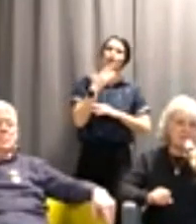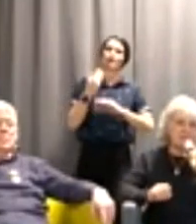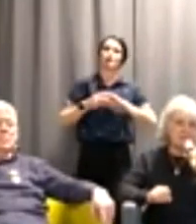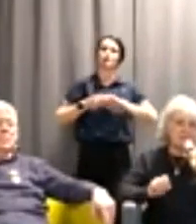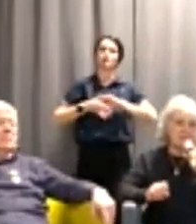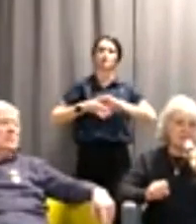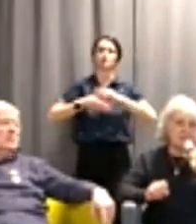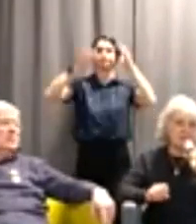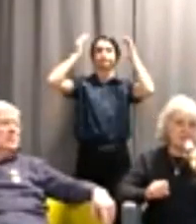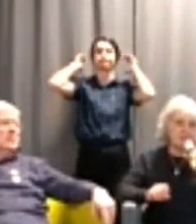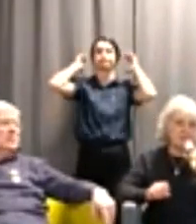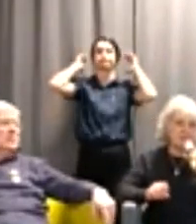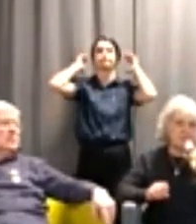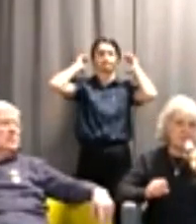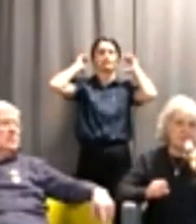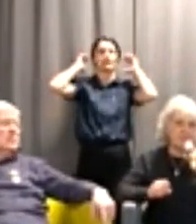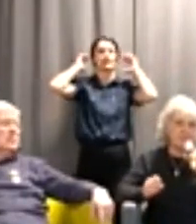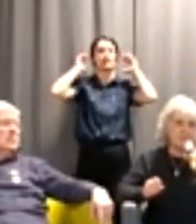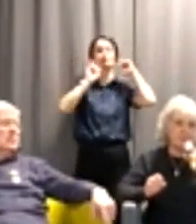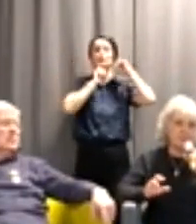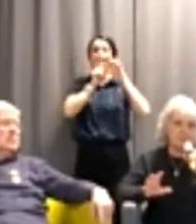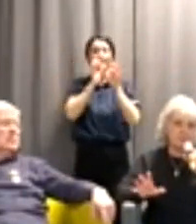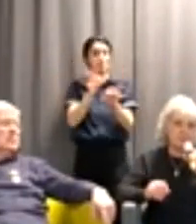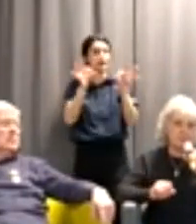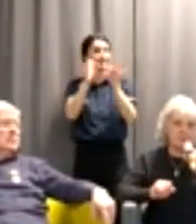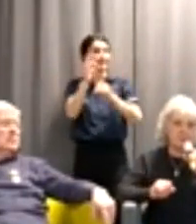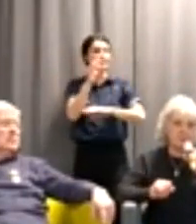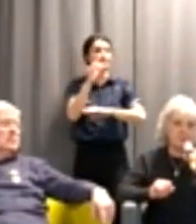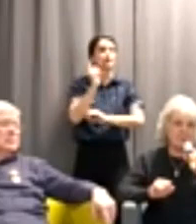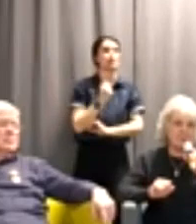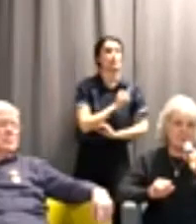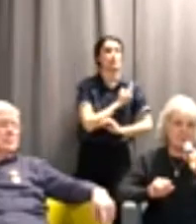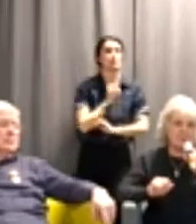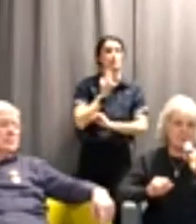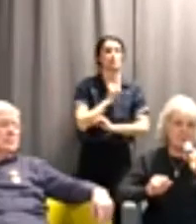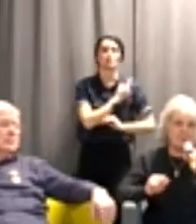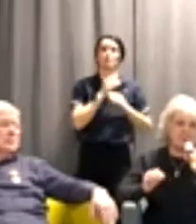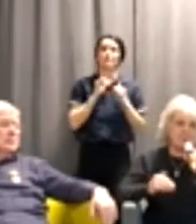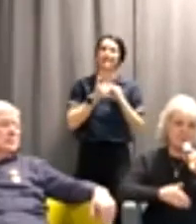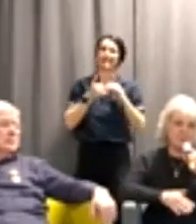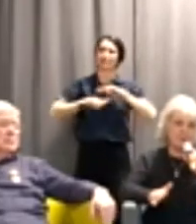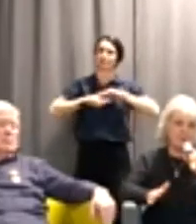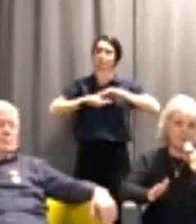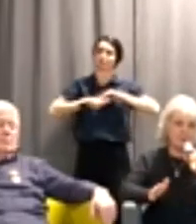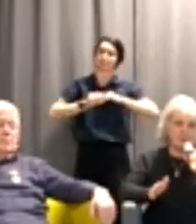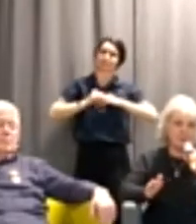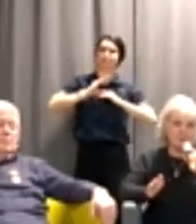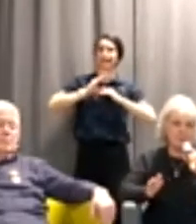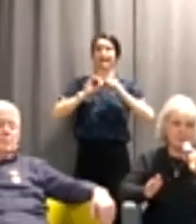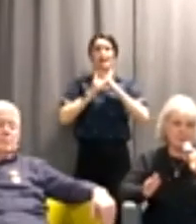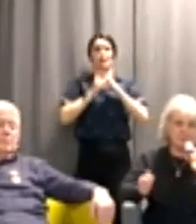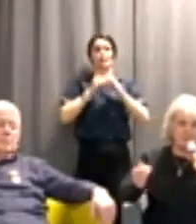that's when it really counts. So, and if you're alone, it's really hard to get out of that. And sometimes you just spiral. I find